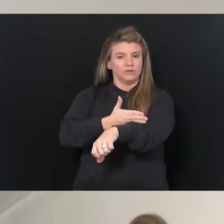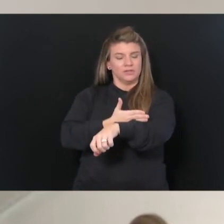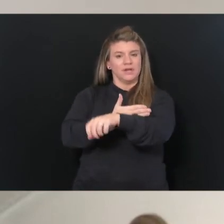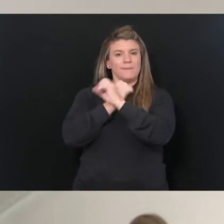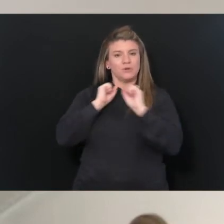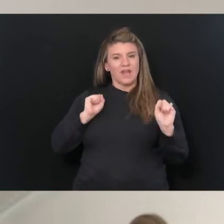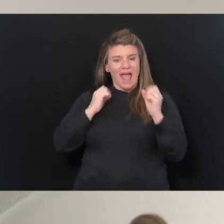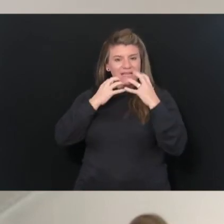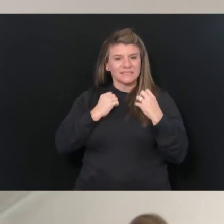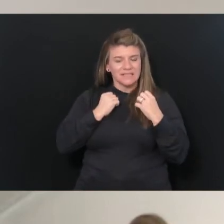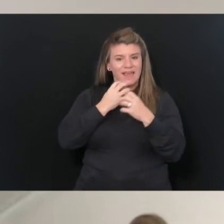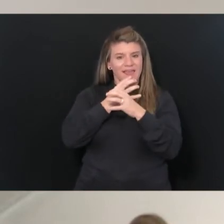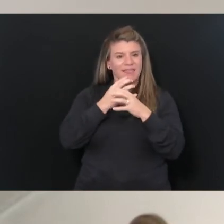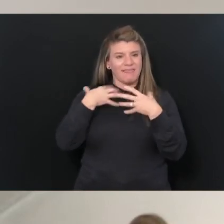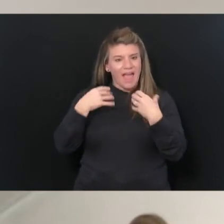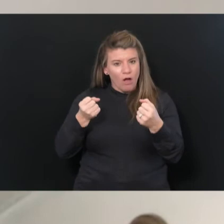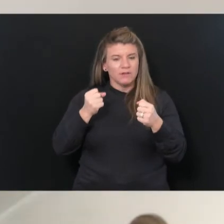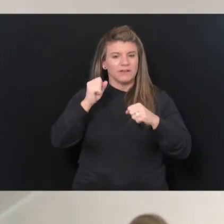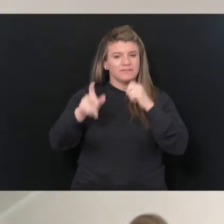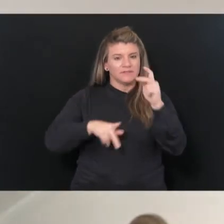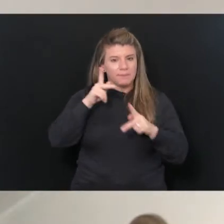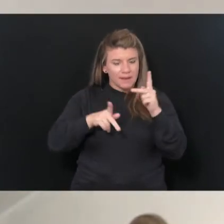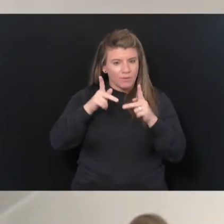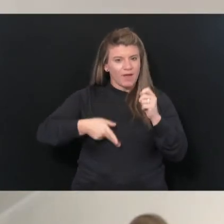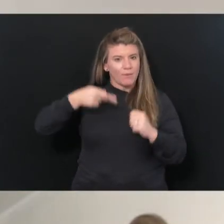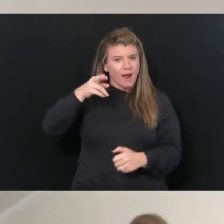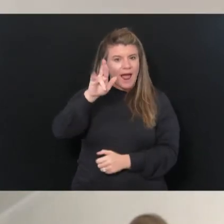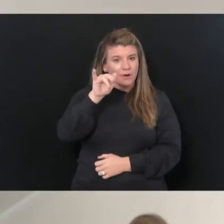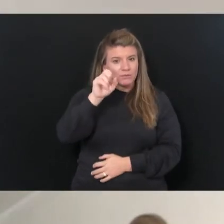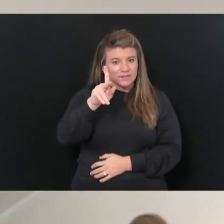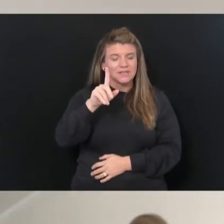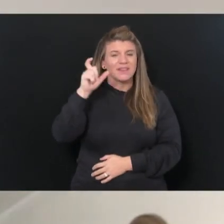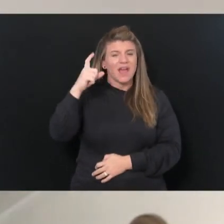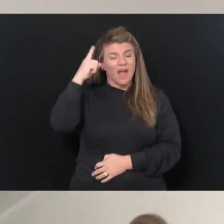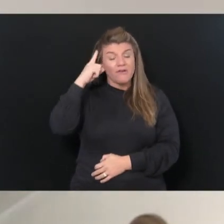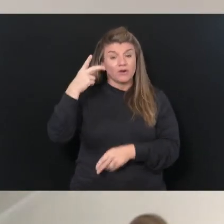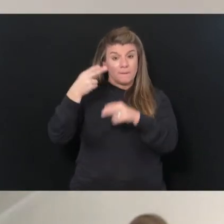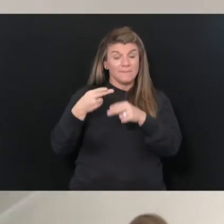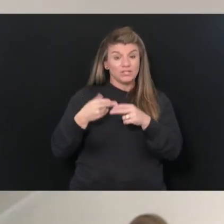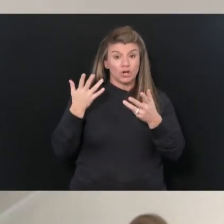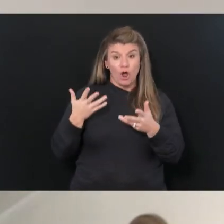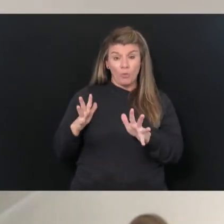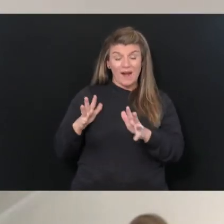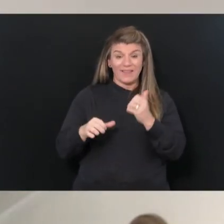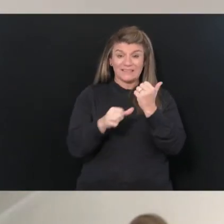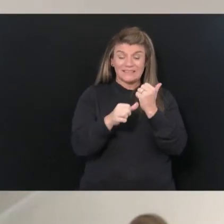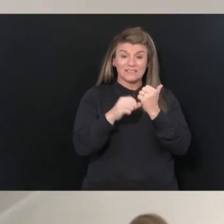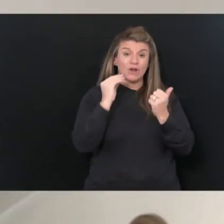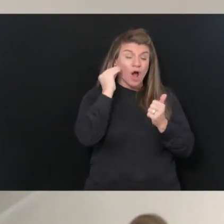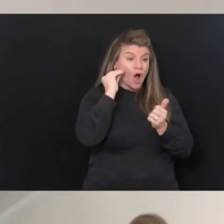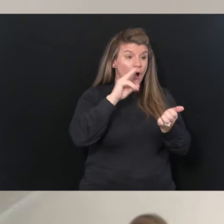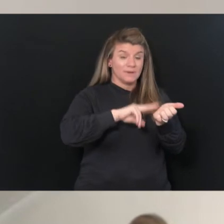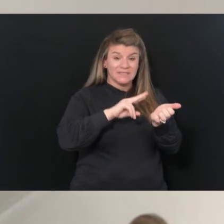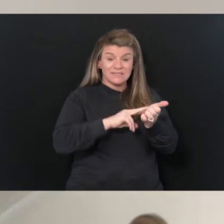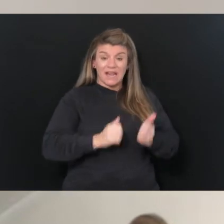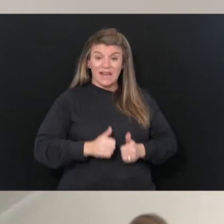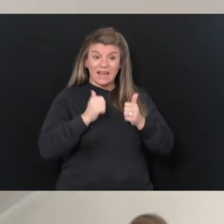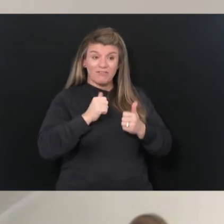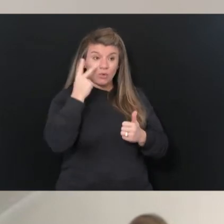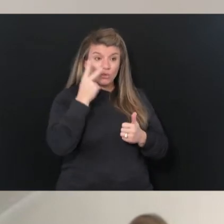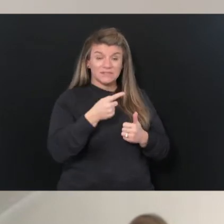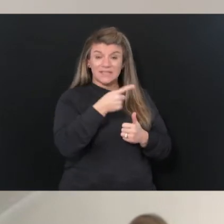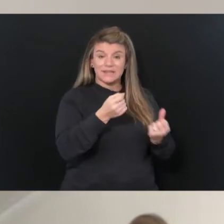the health of these vulnerable people. Governor mentioned that in nursing homes, assisted living facilities, we see a great number of